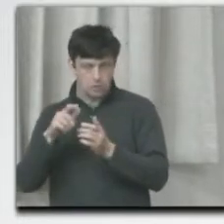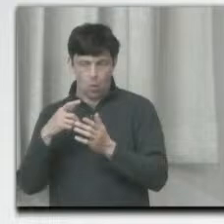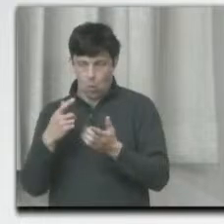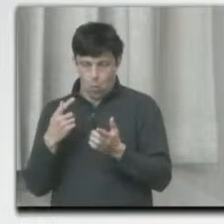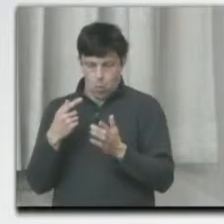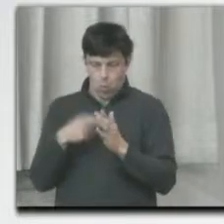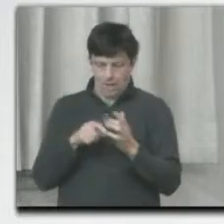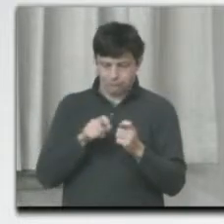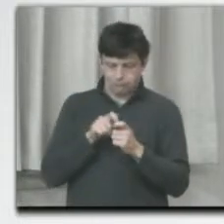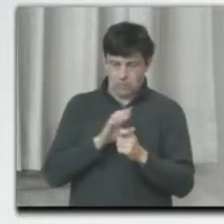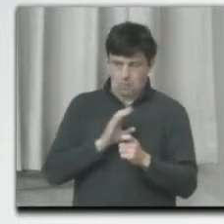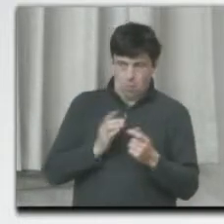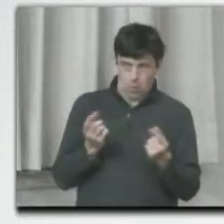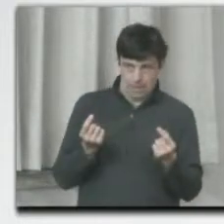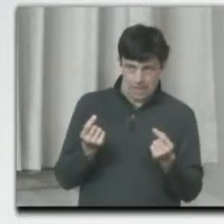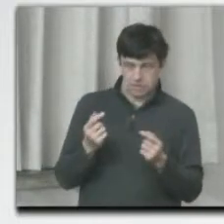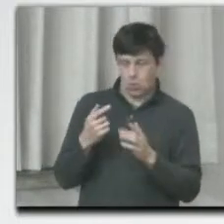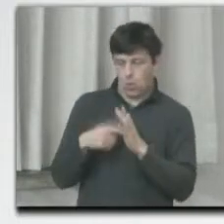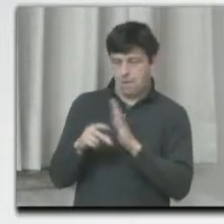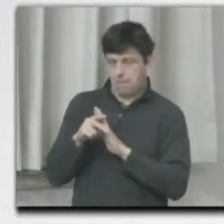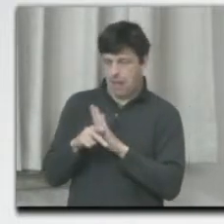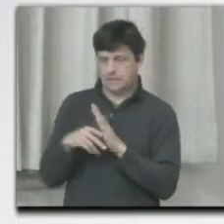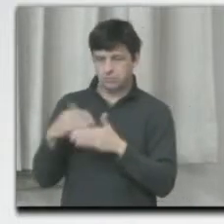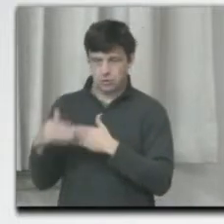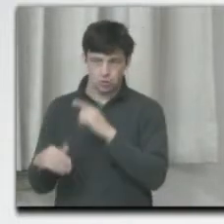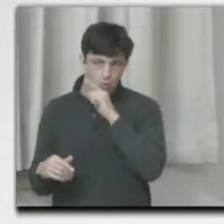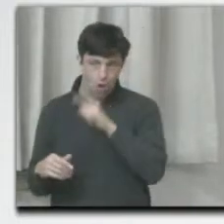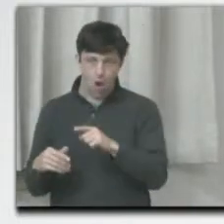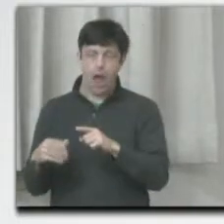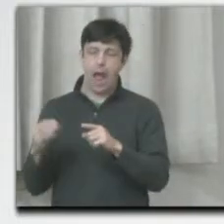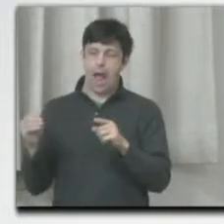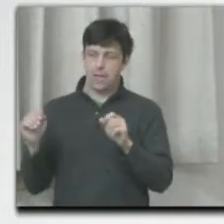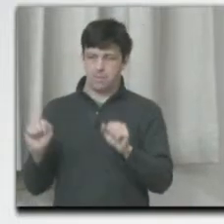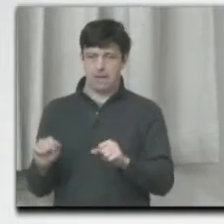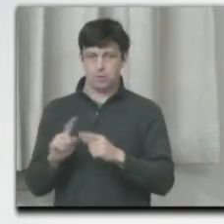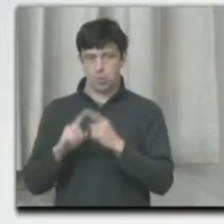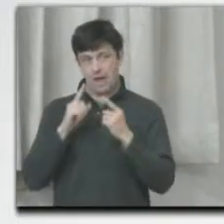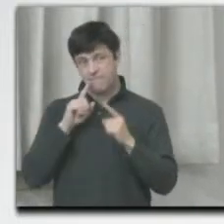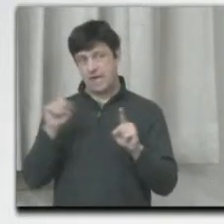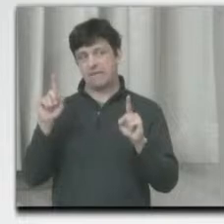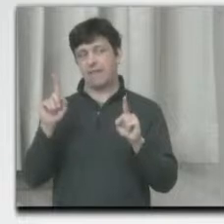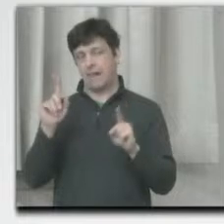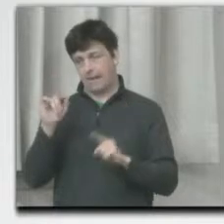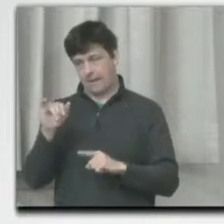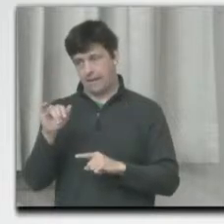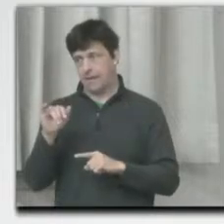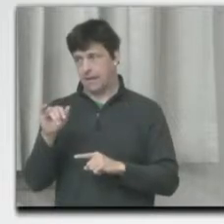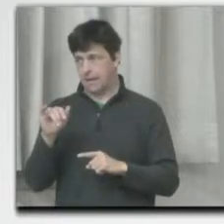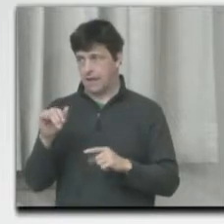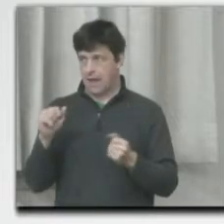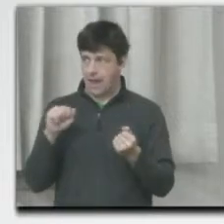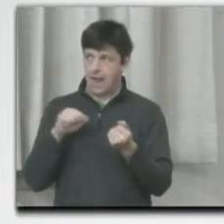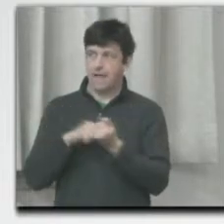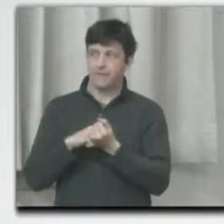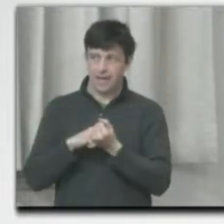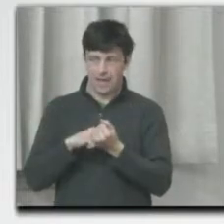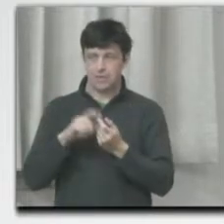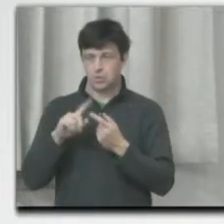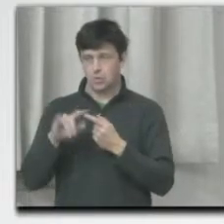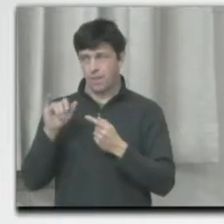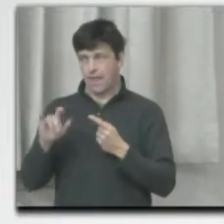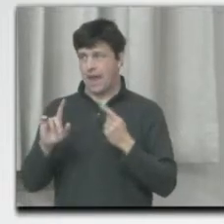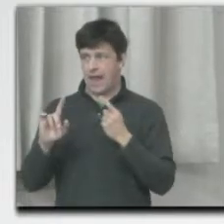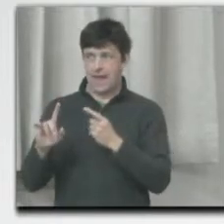does, what policies and procedures are, and to be able to effectively advocate to that